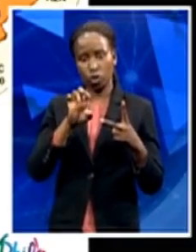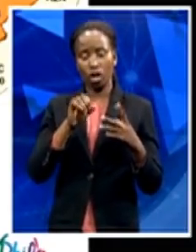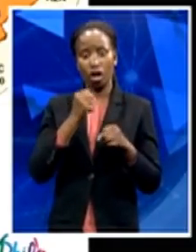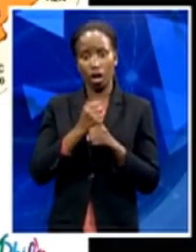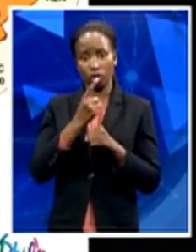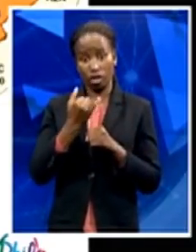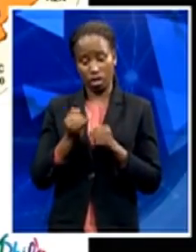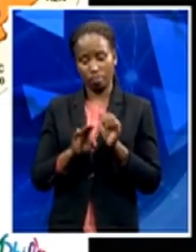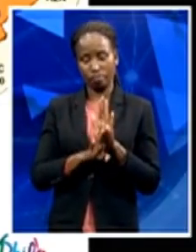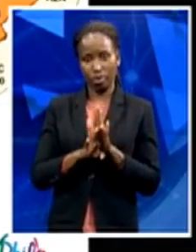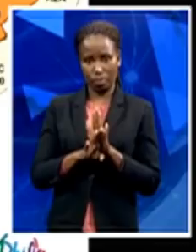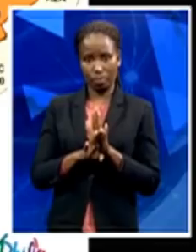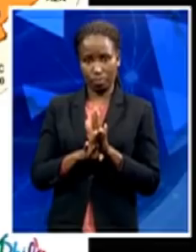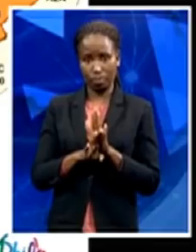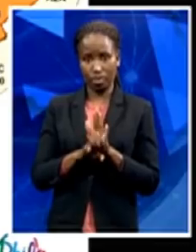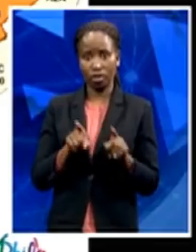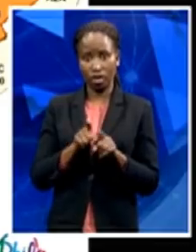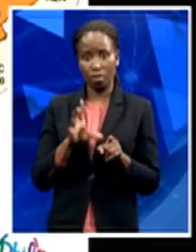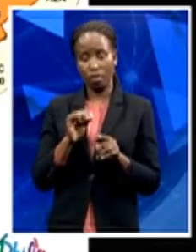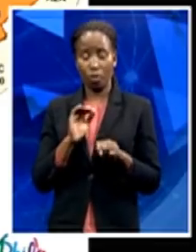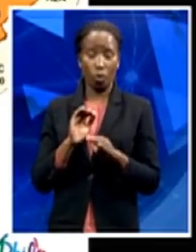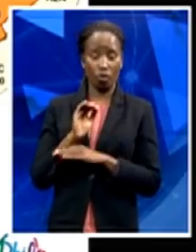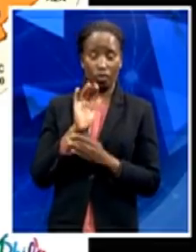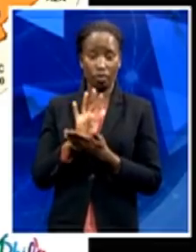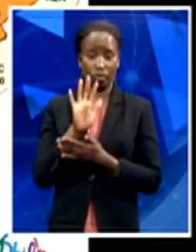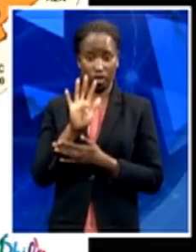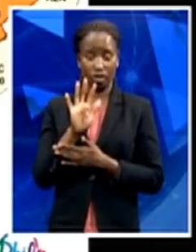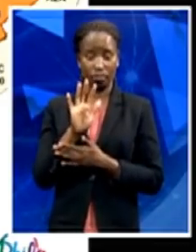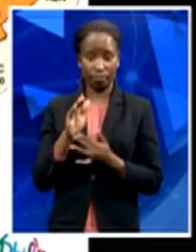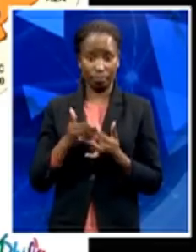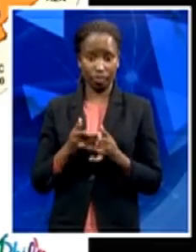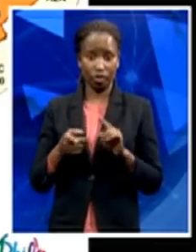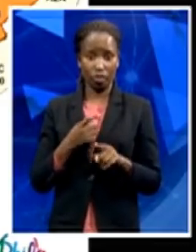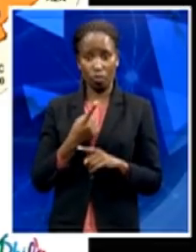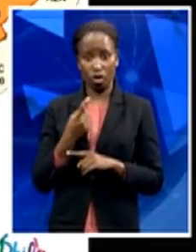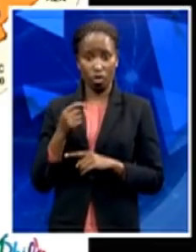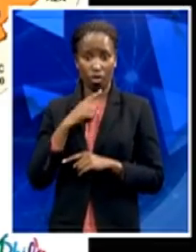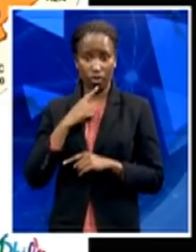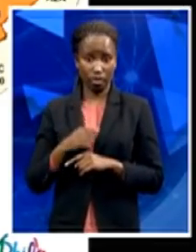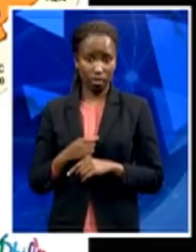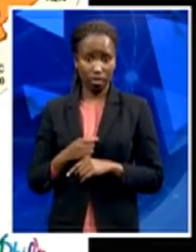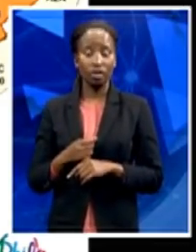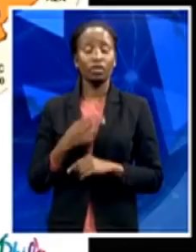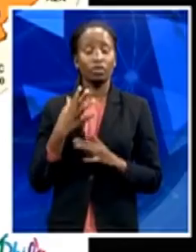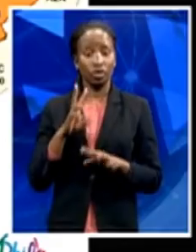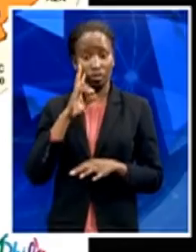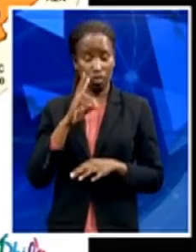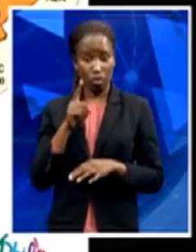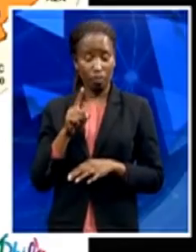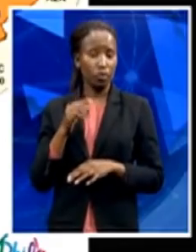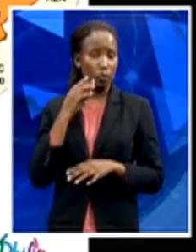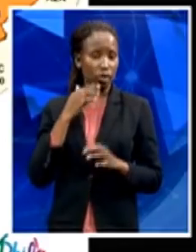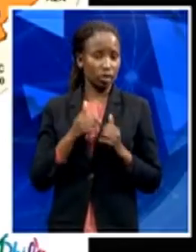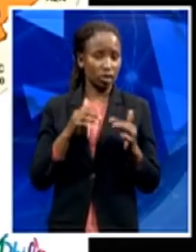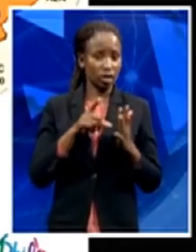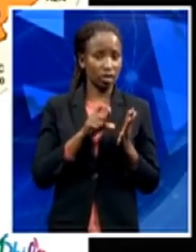than 15 cases per 100,000. What we also note is that when we started on the 17th of May, Western Cape was a